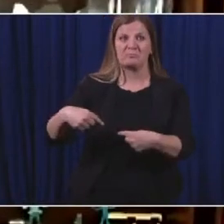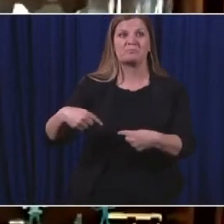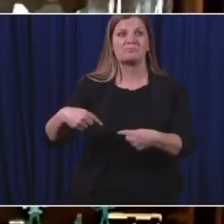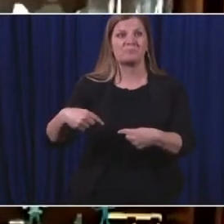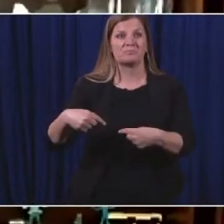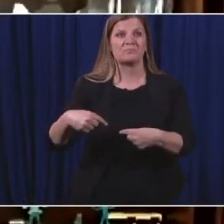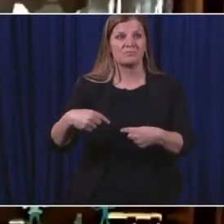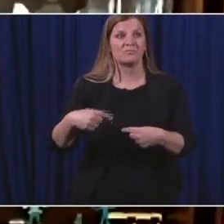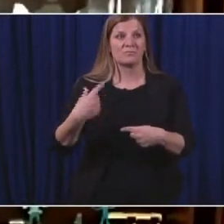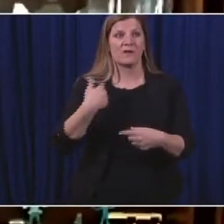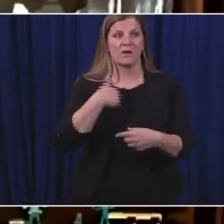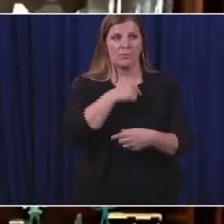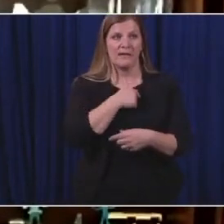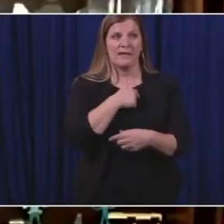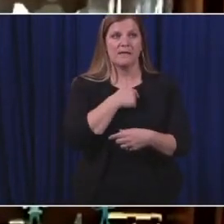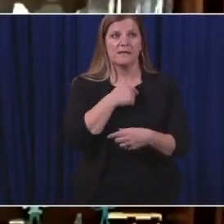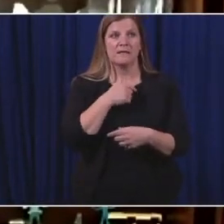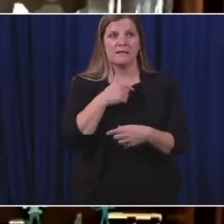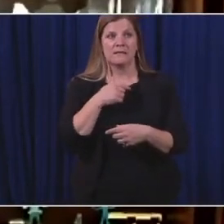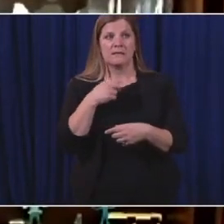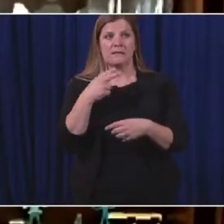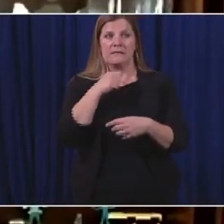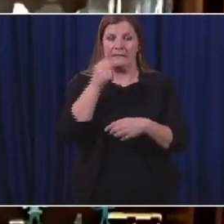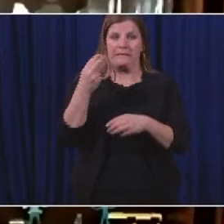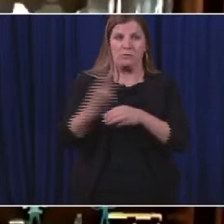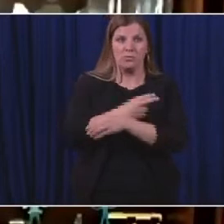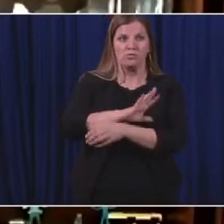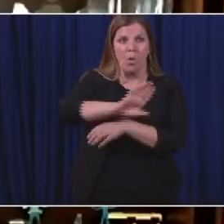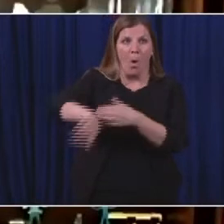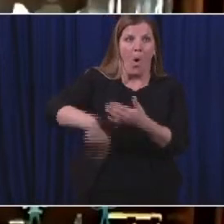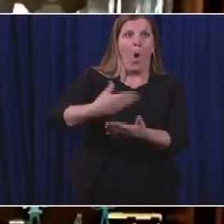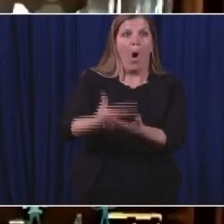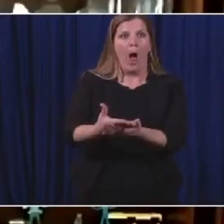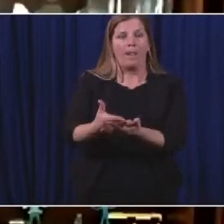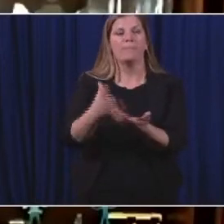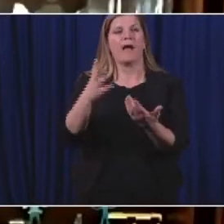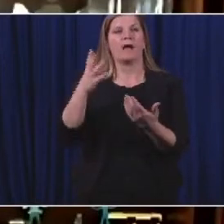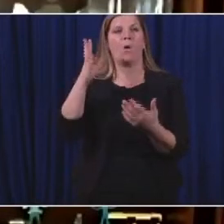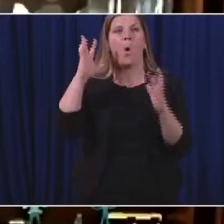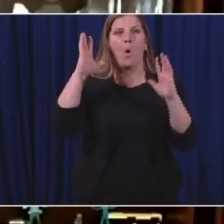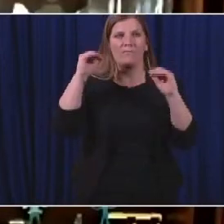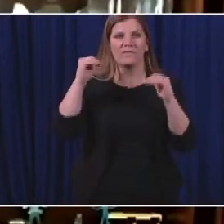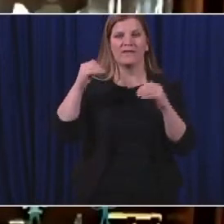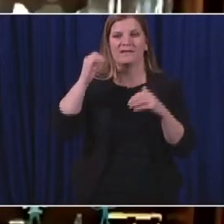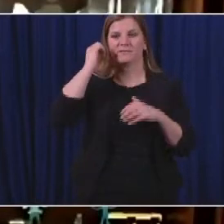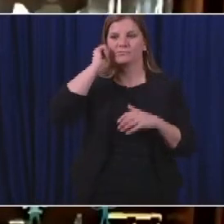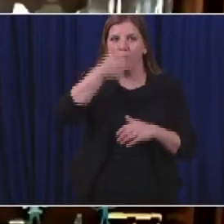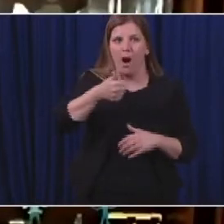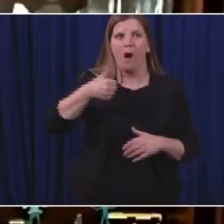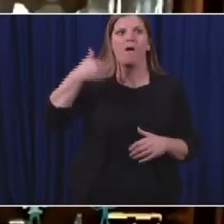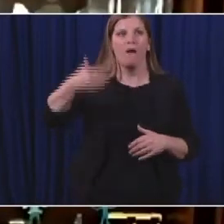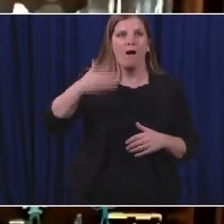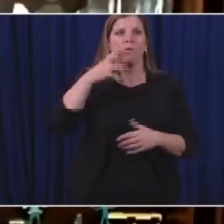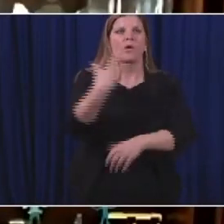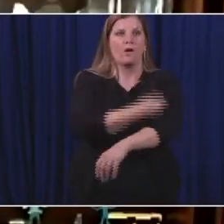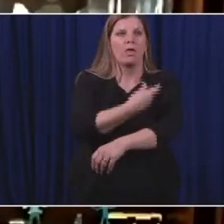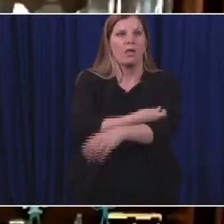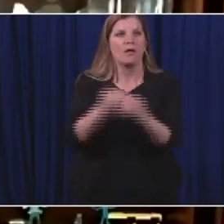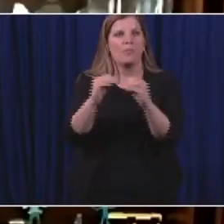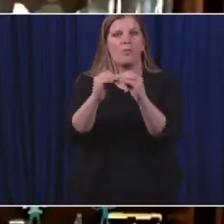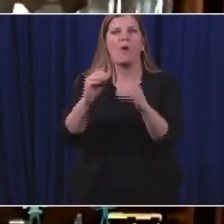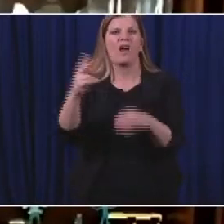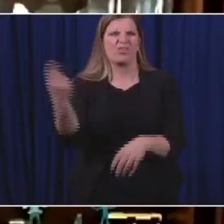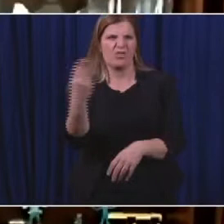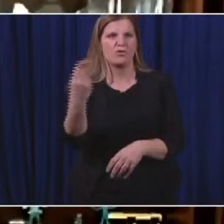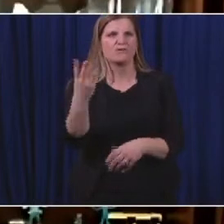entire the allotment of the 975 really by Thursday of this week and really prepare for the next wave of vaccinations